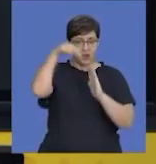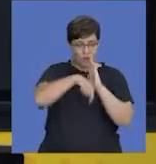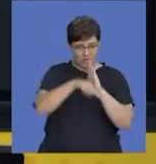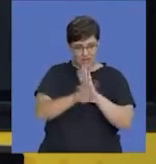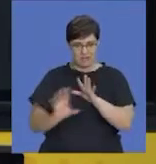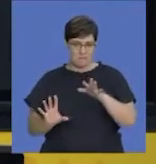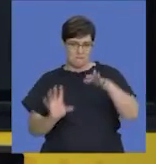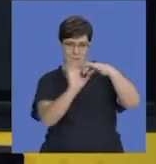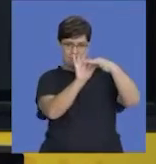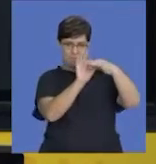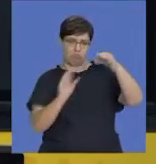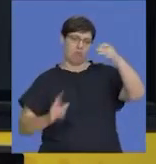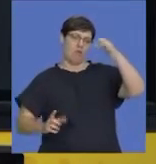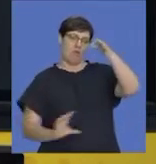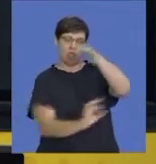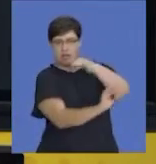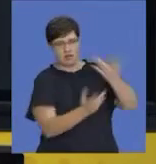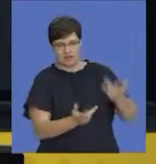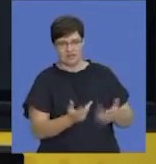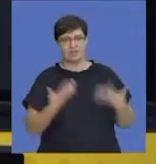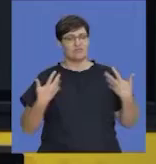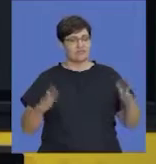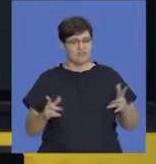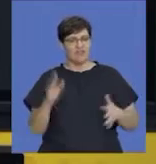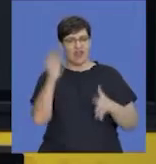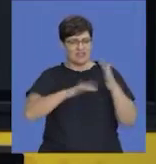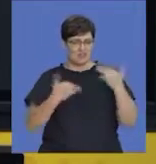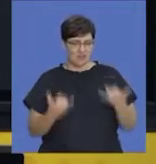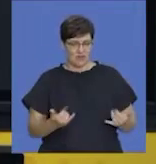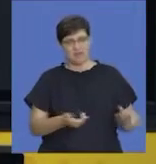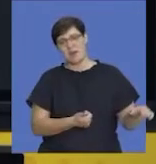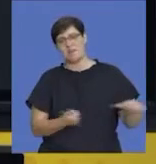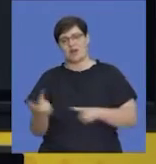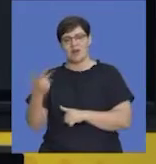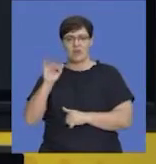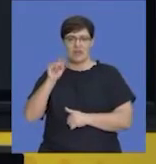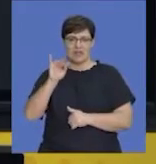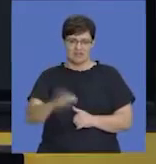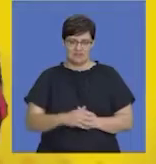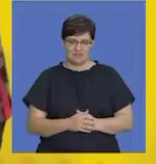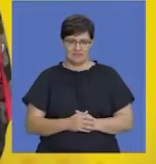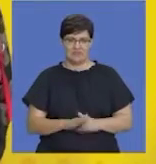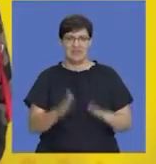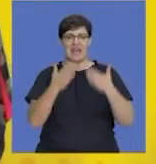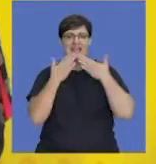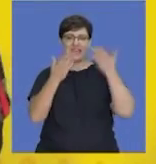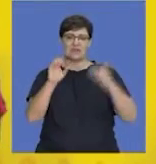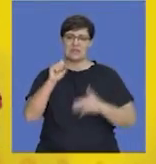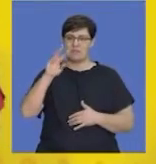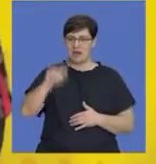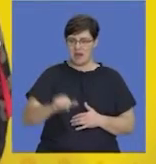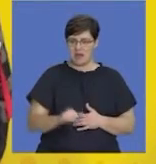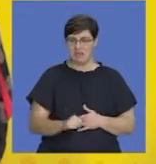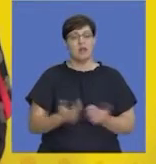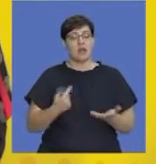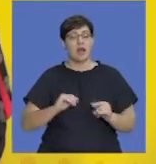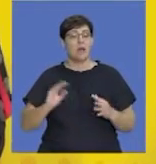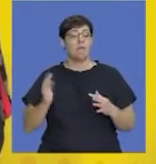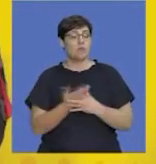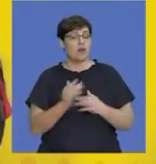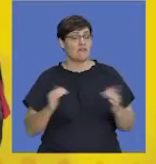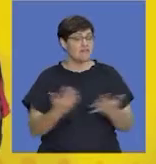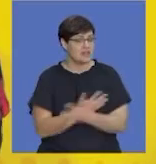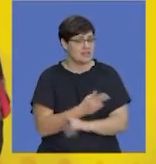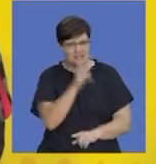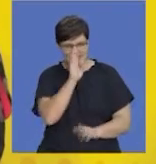is not a problem. So that's all I have for you for essays for now. I'm going to take you back to Luni. Thank you, Seema. Matrix, let's take a quick